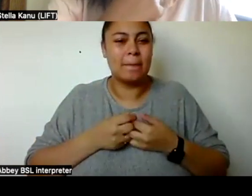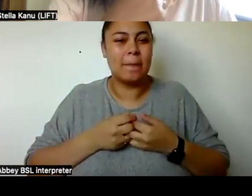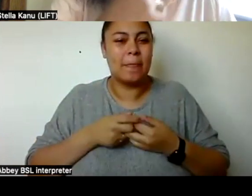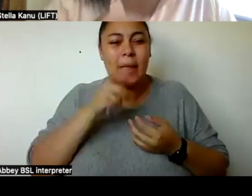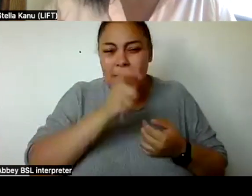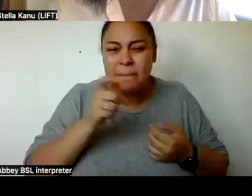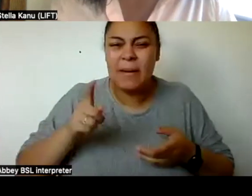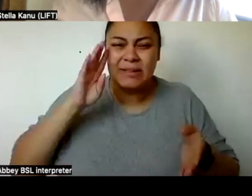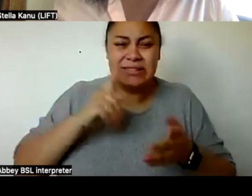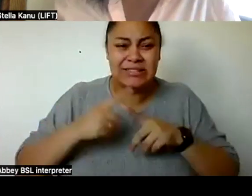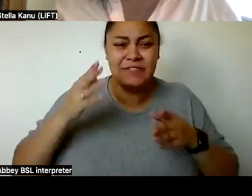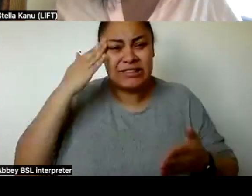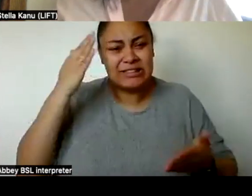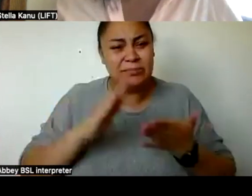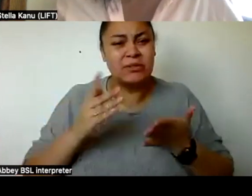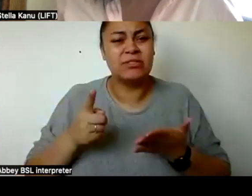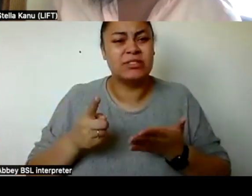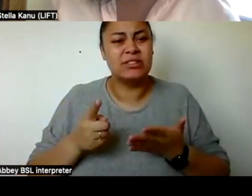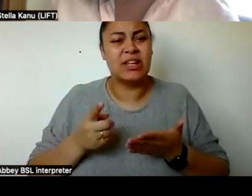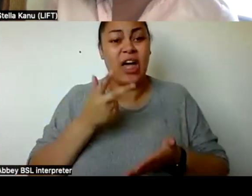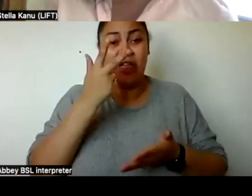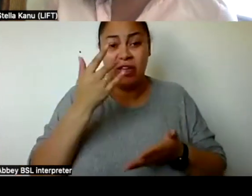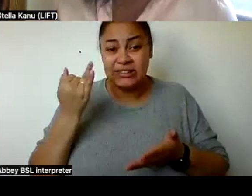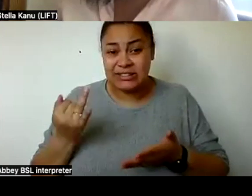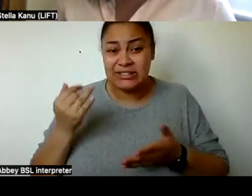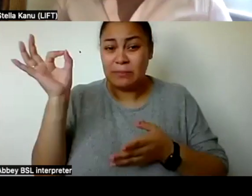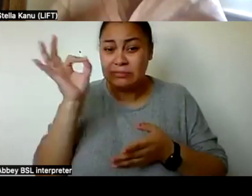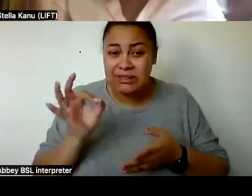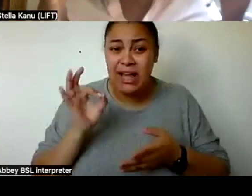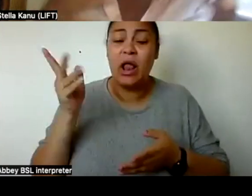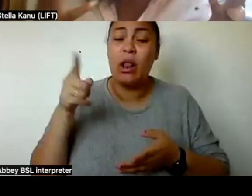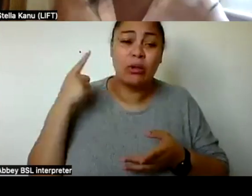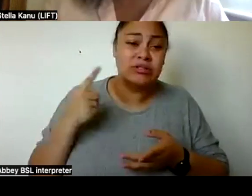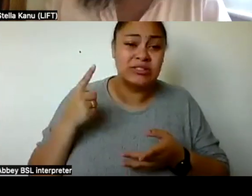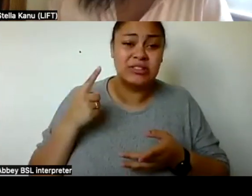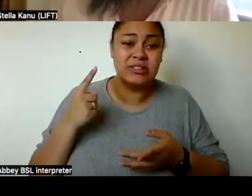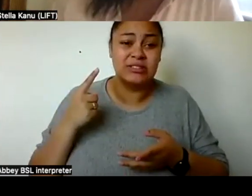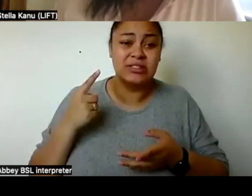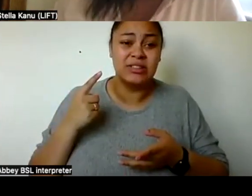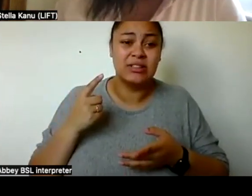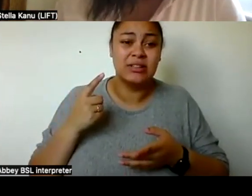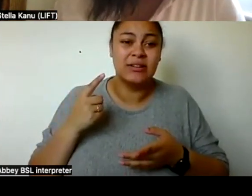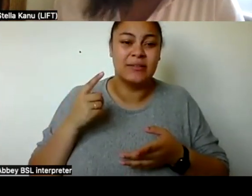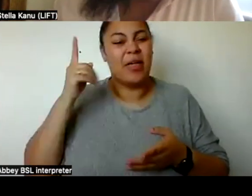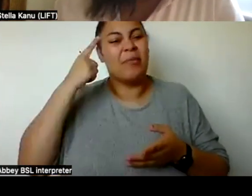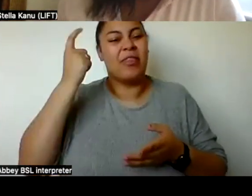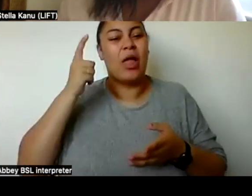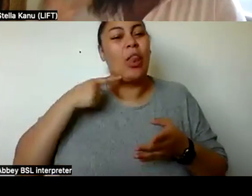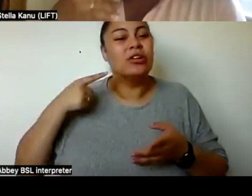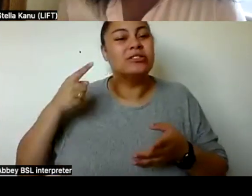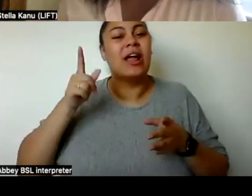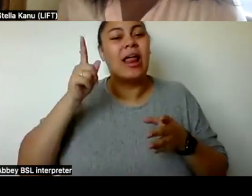really different experiences. And if 37% of Londoners, and I'm thinking of London because that's where Lyft